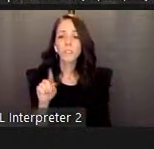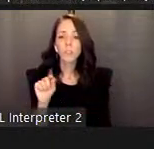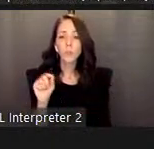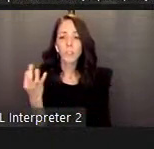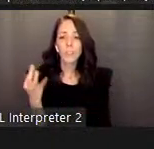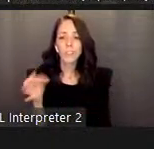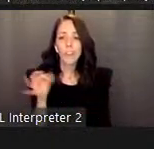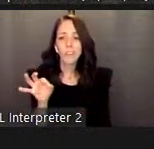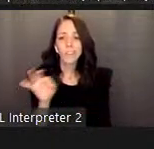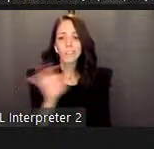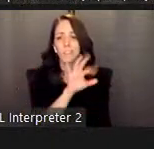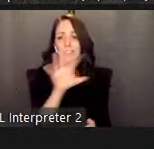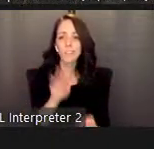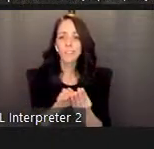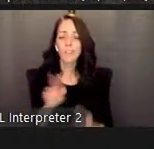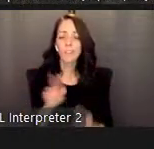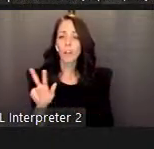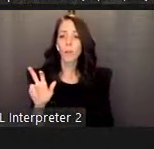with a total of